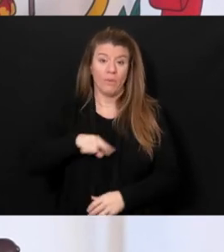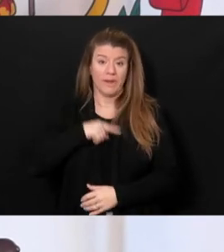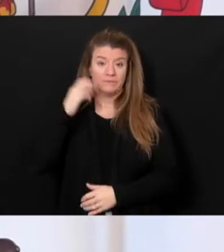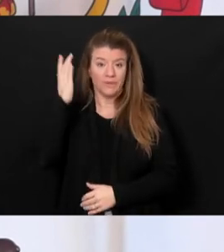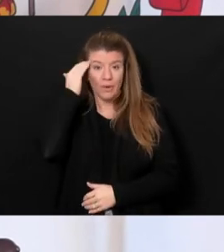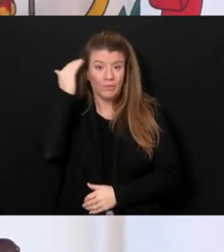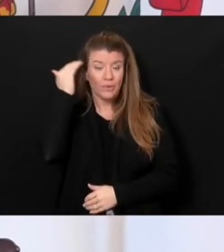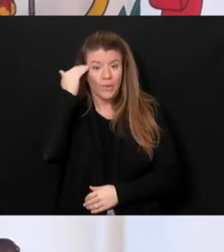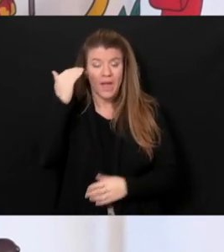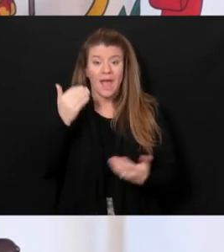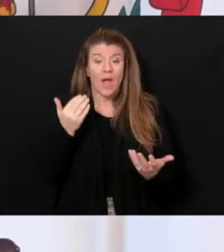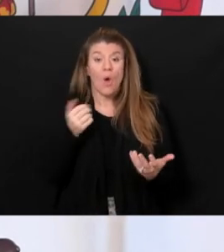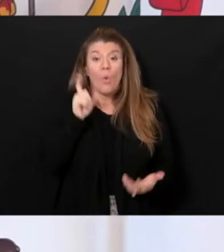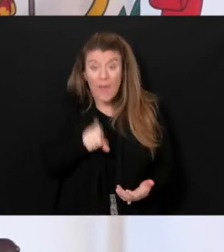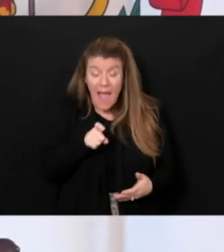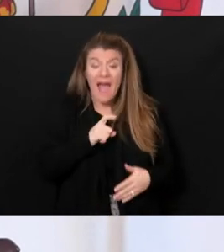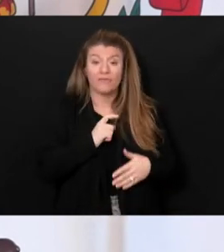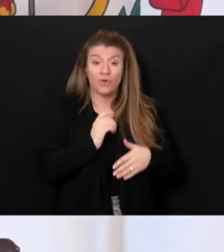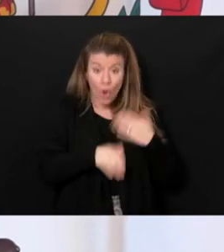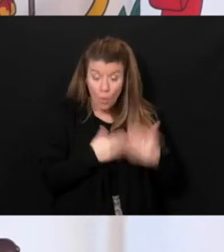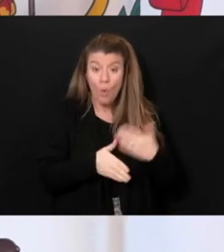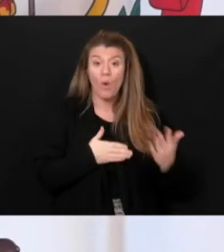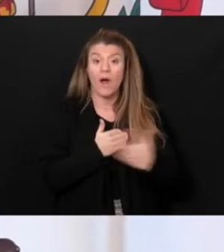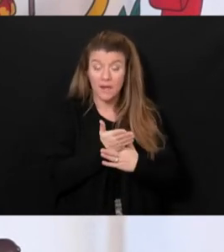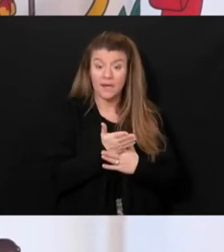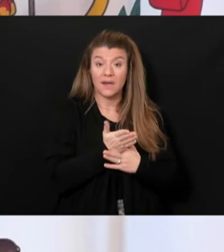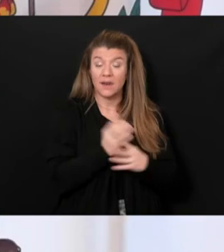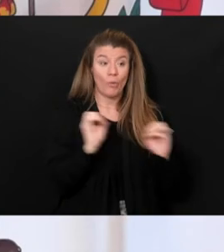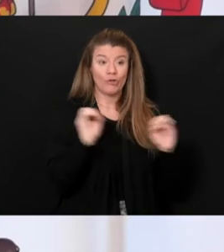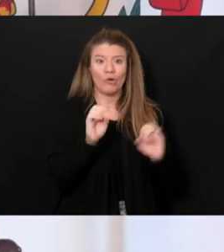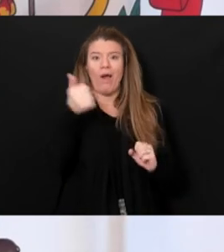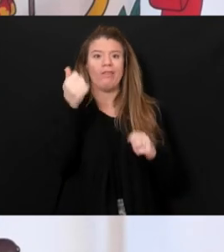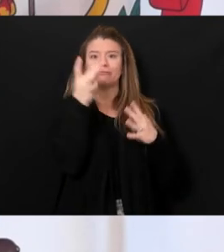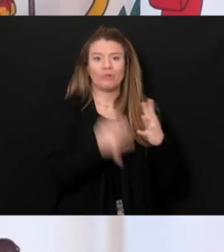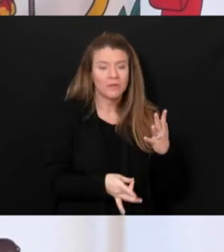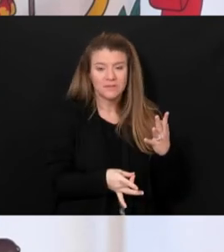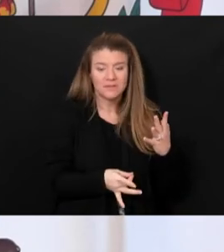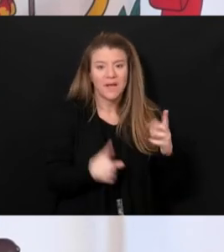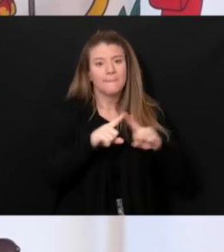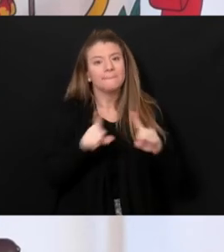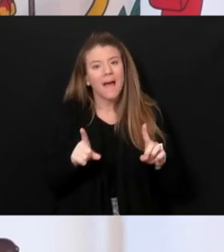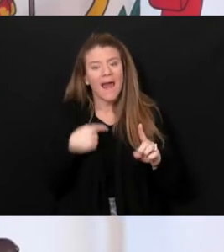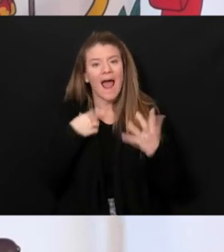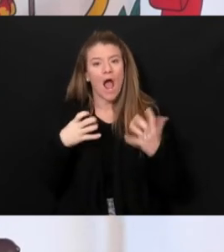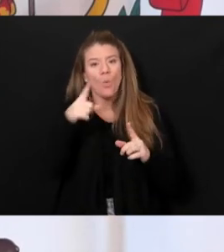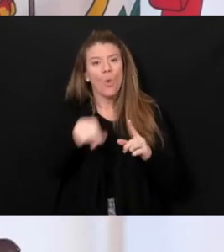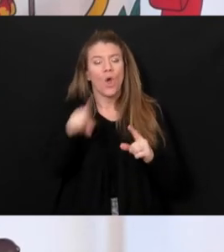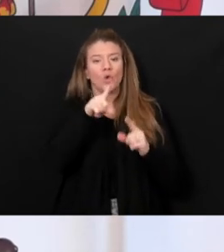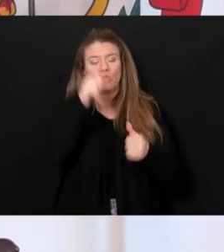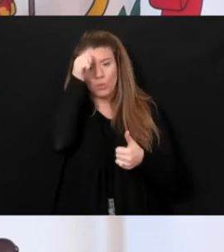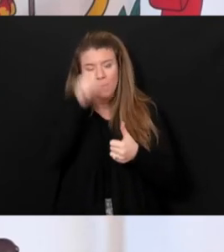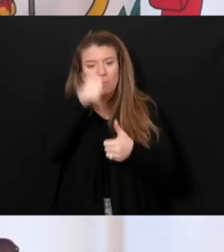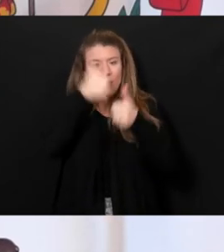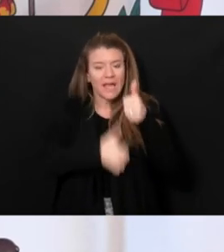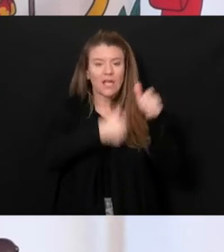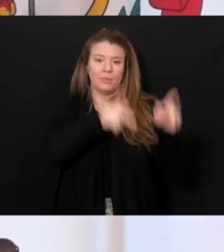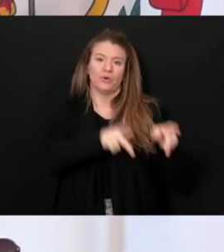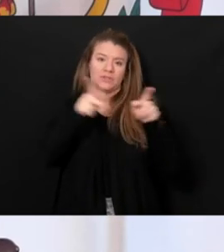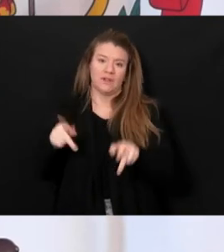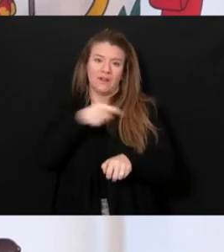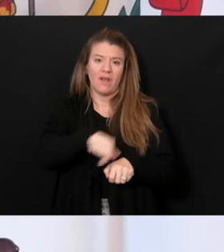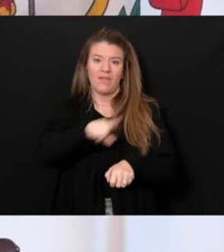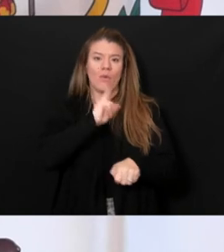and we got to go on. There's no other choice, but I ask you to remember all these great people and great West